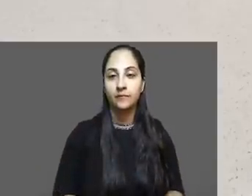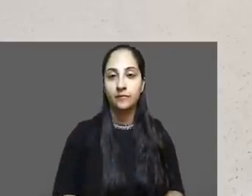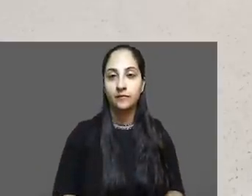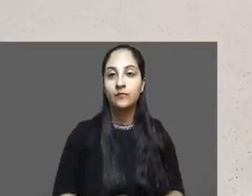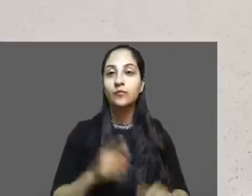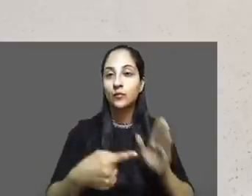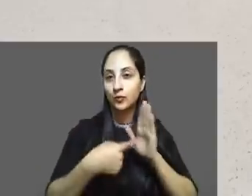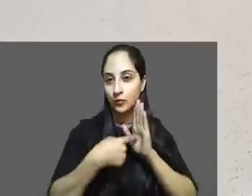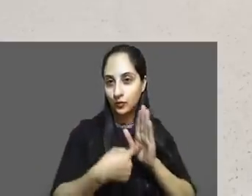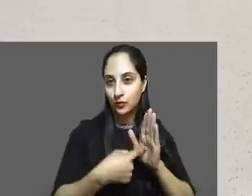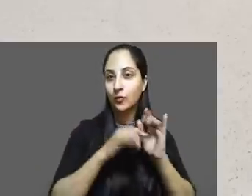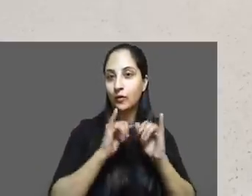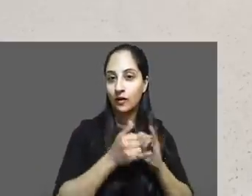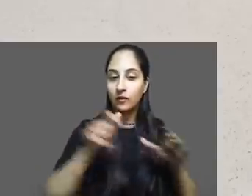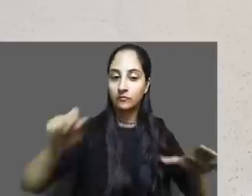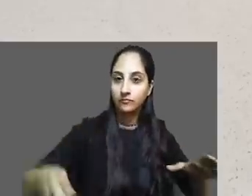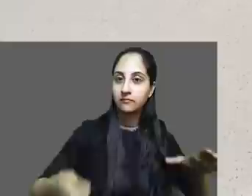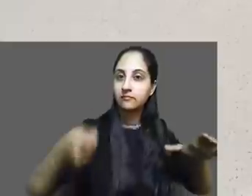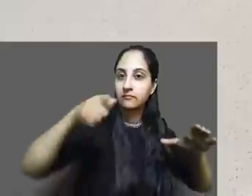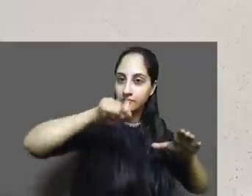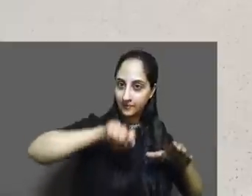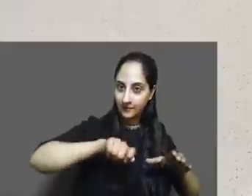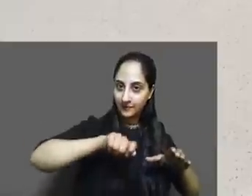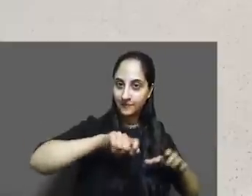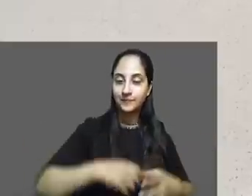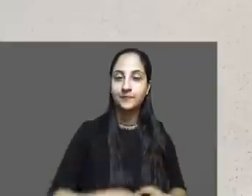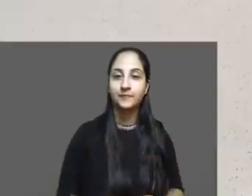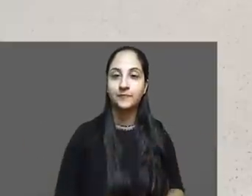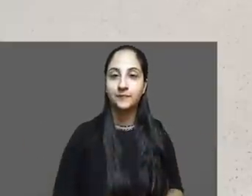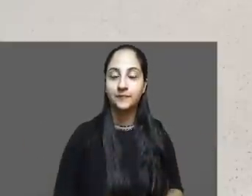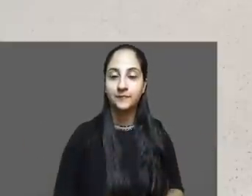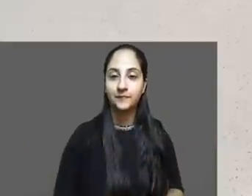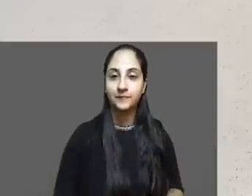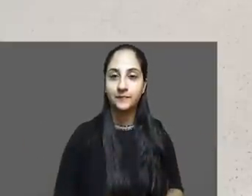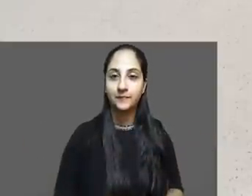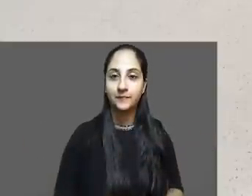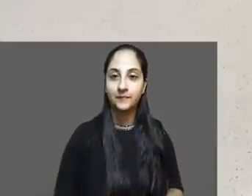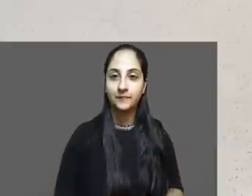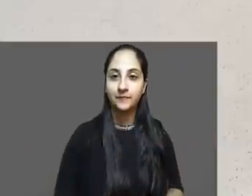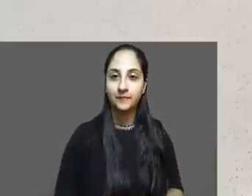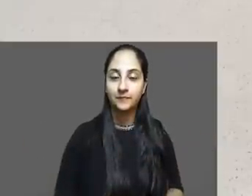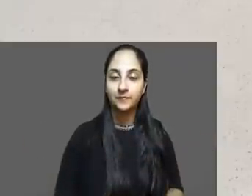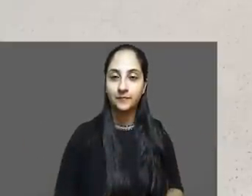servings ready, and this is how you will just pull it out.